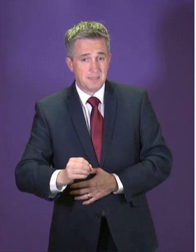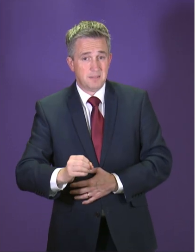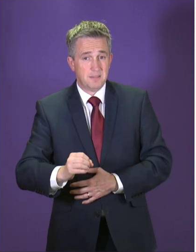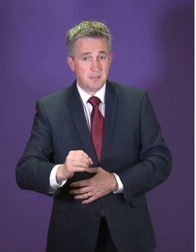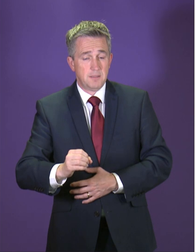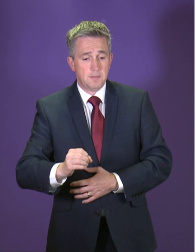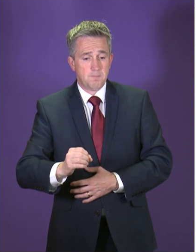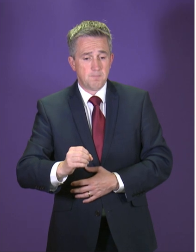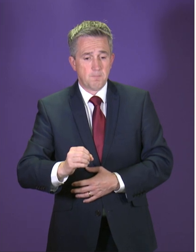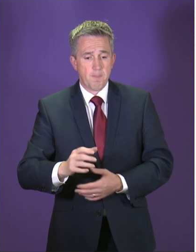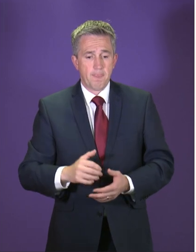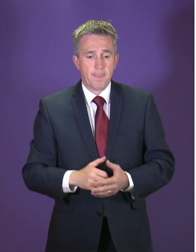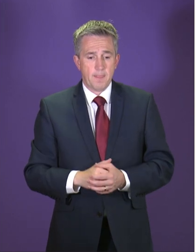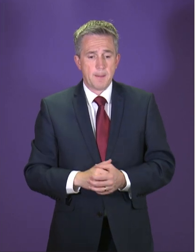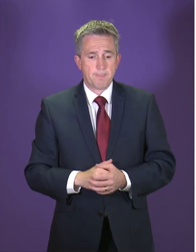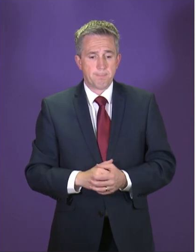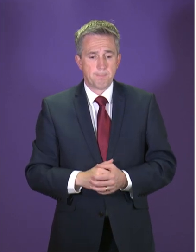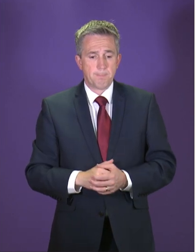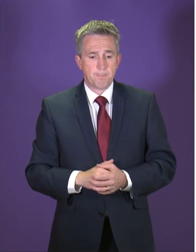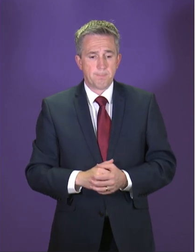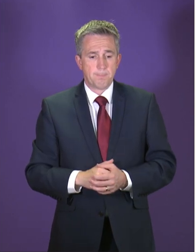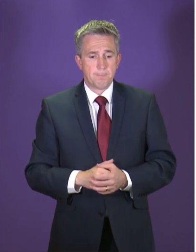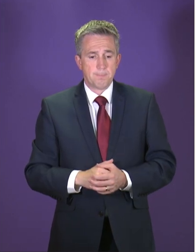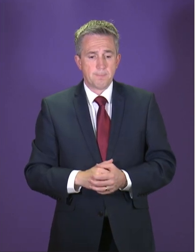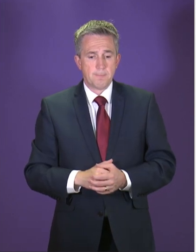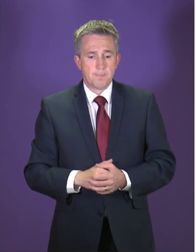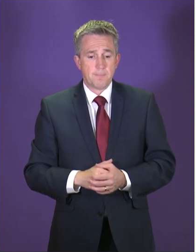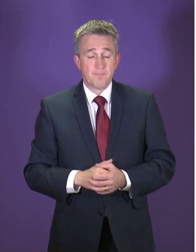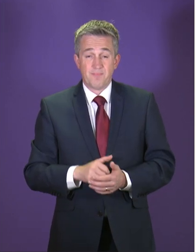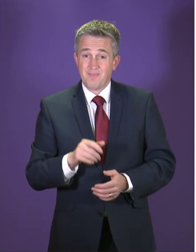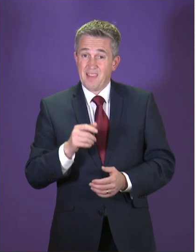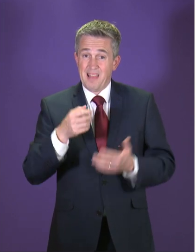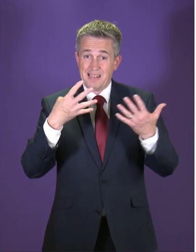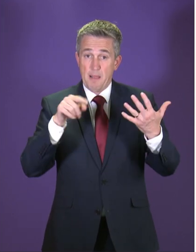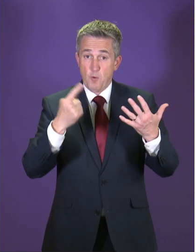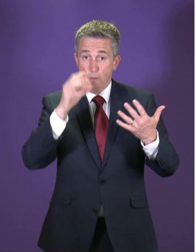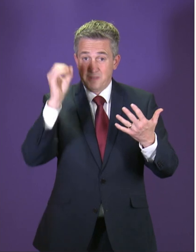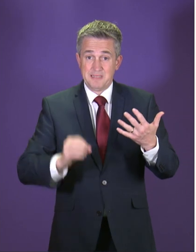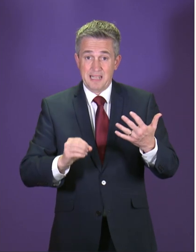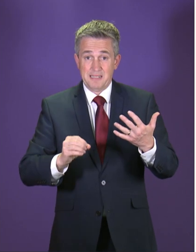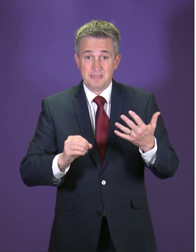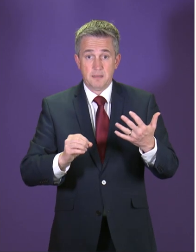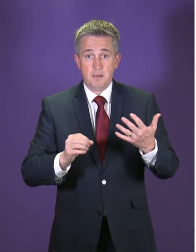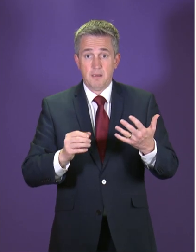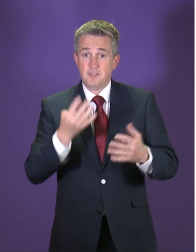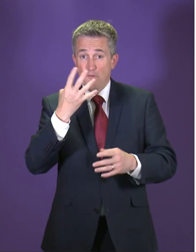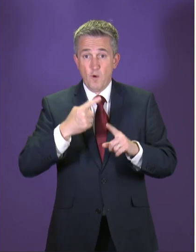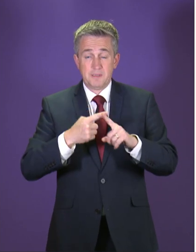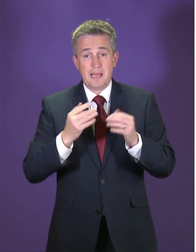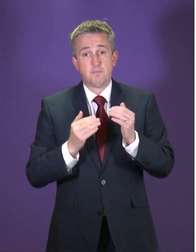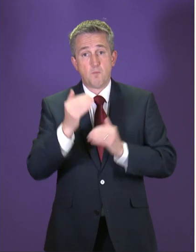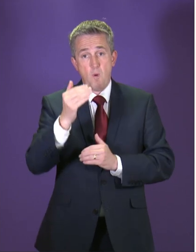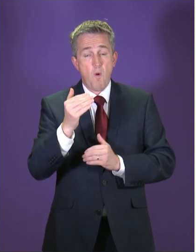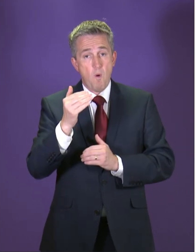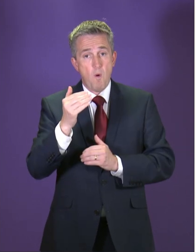9.1%, which is more than four times the average growth rate of